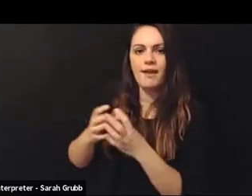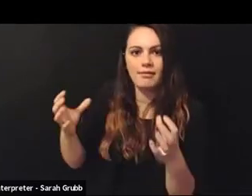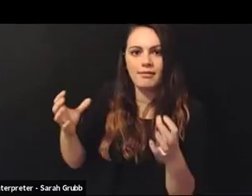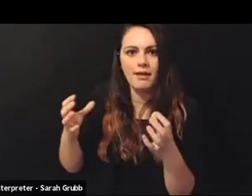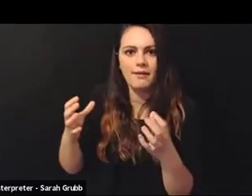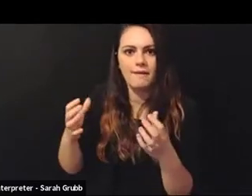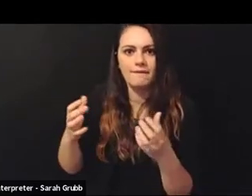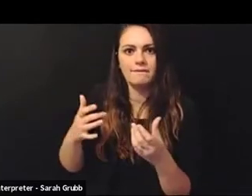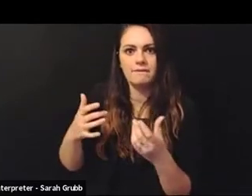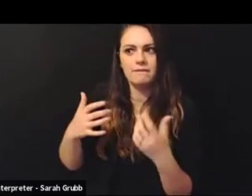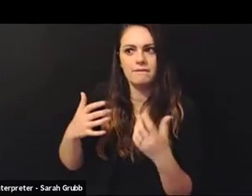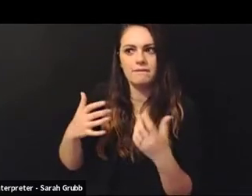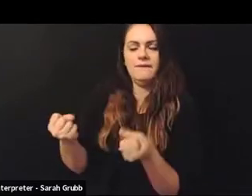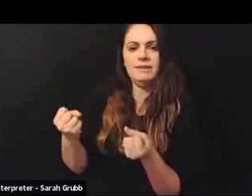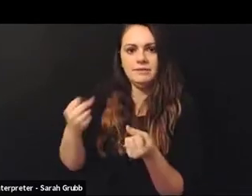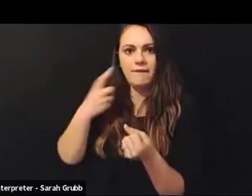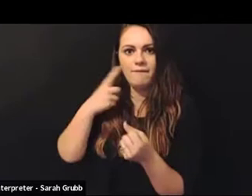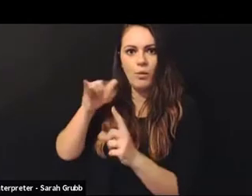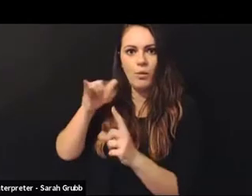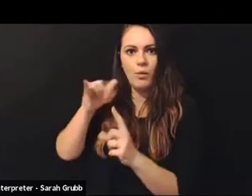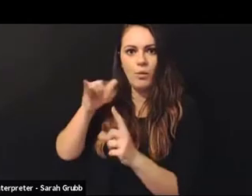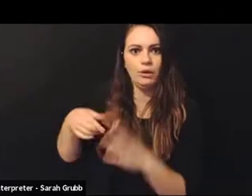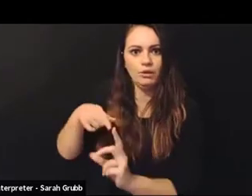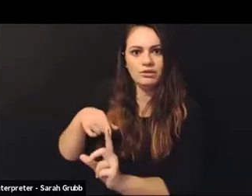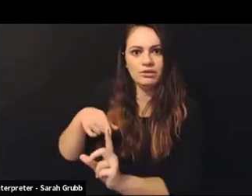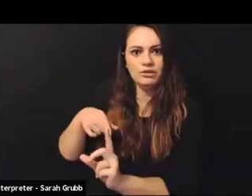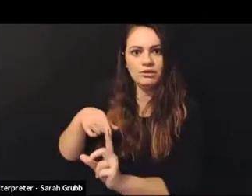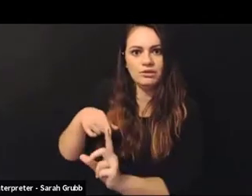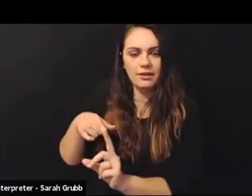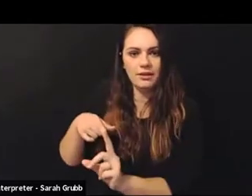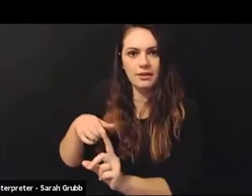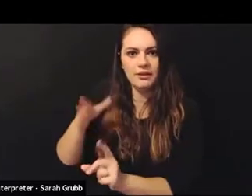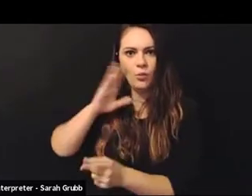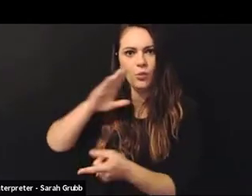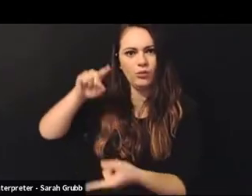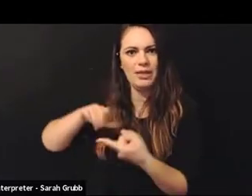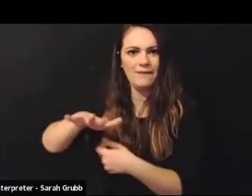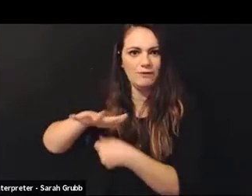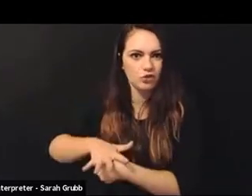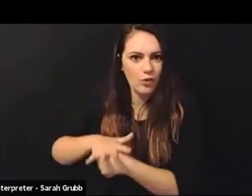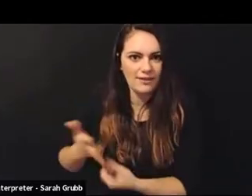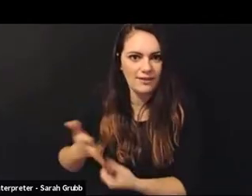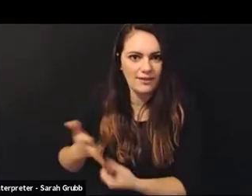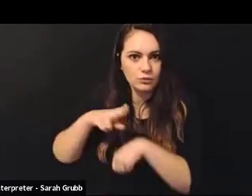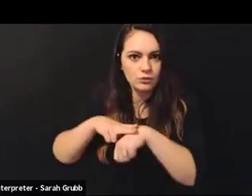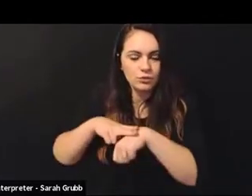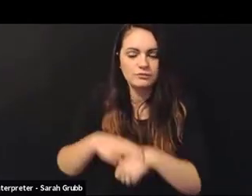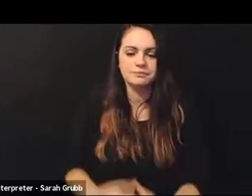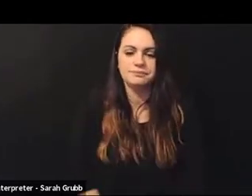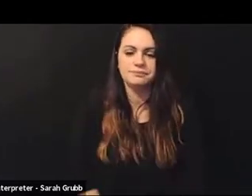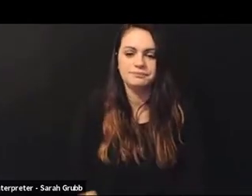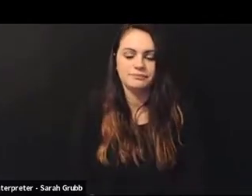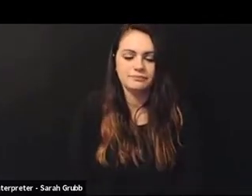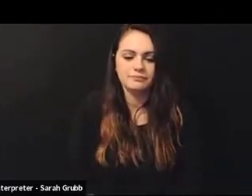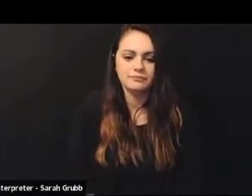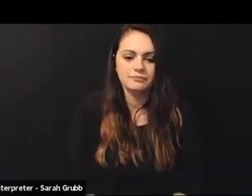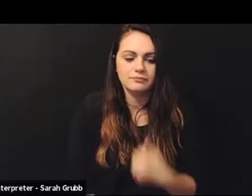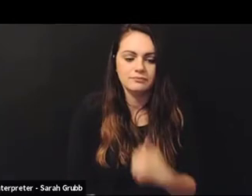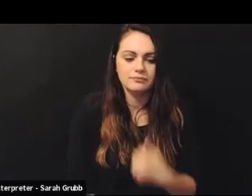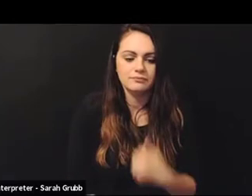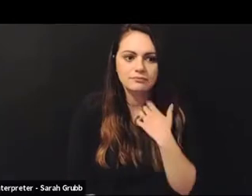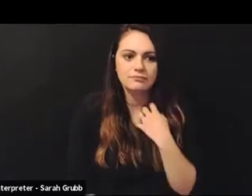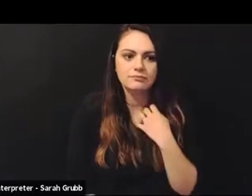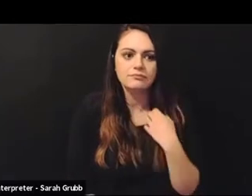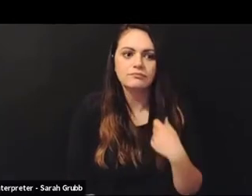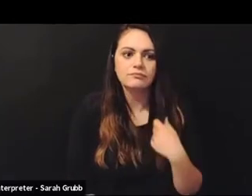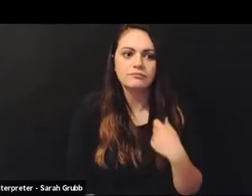assurance and security and relieve your stress. So not a bad thing. The next two slides